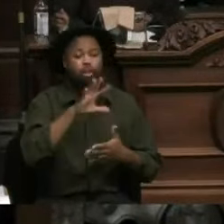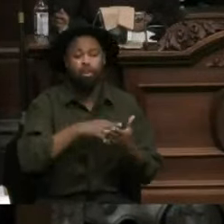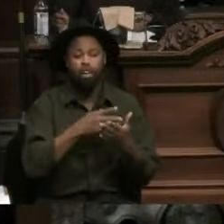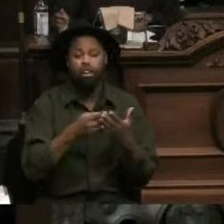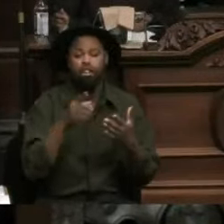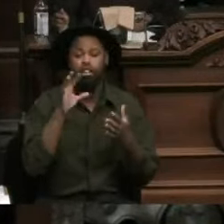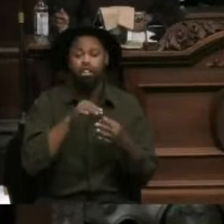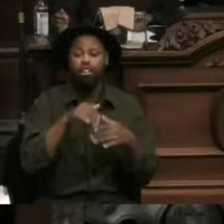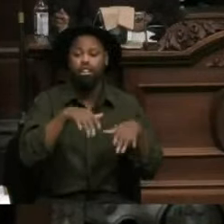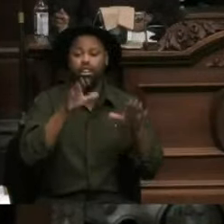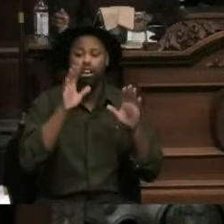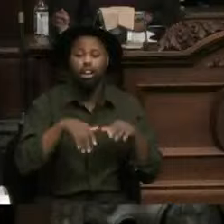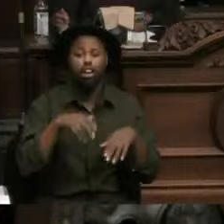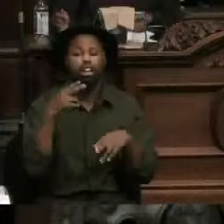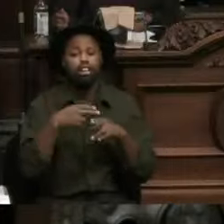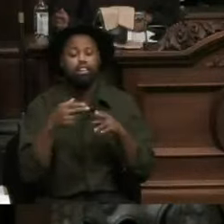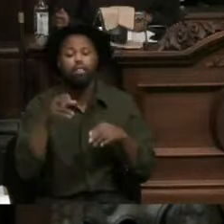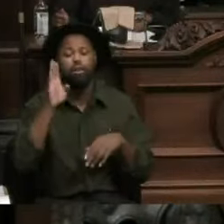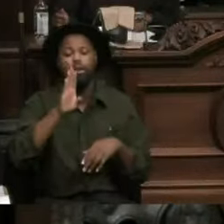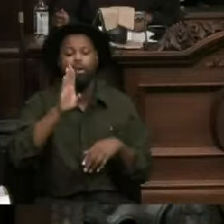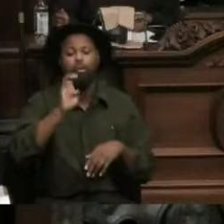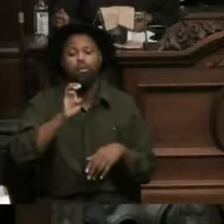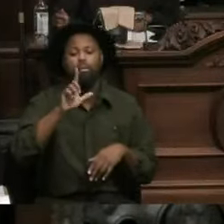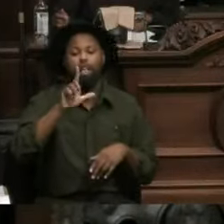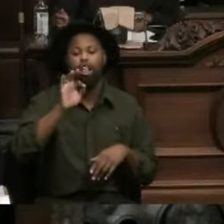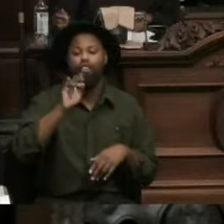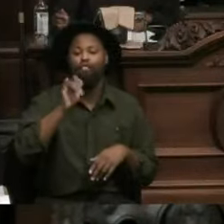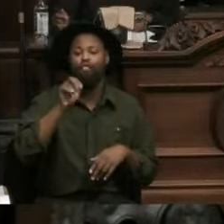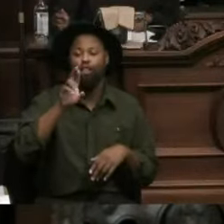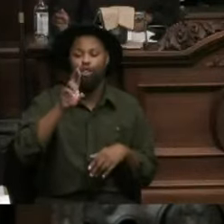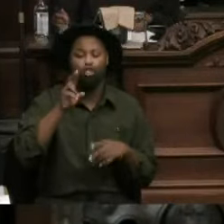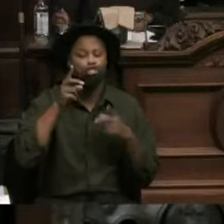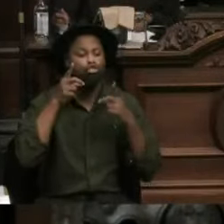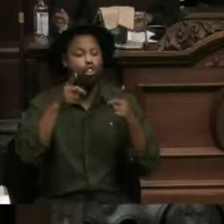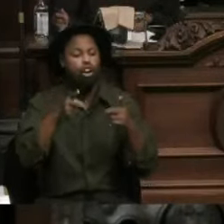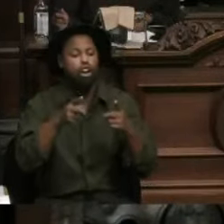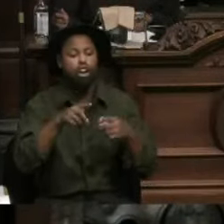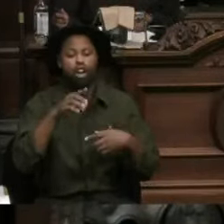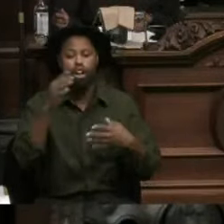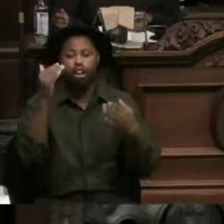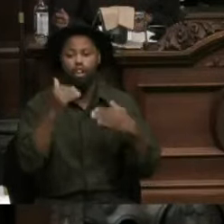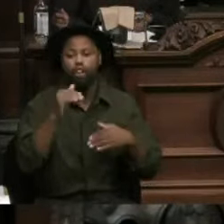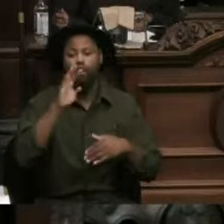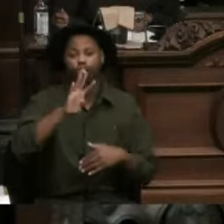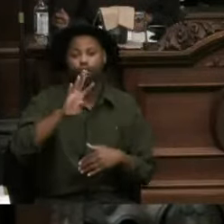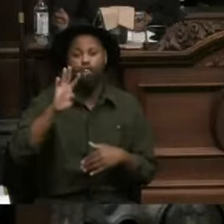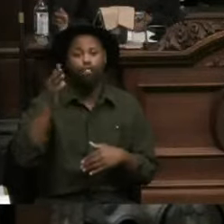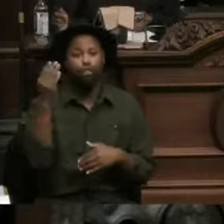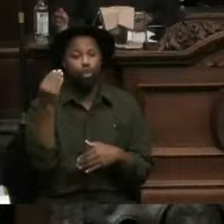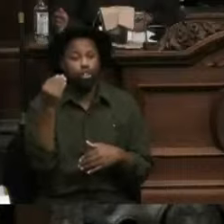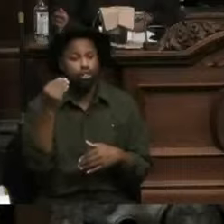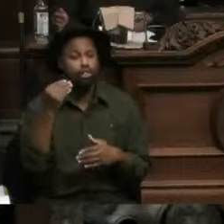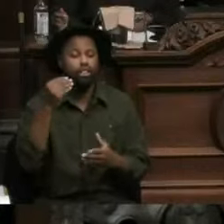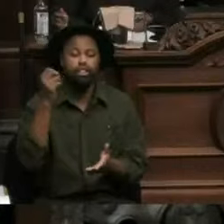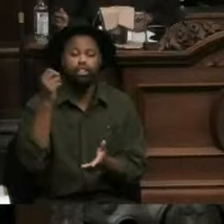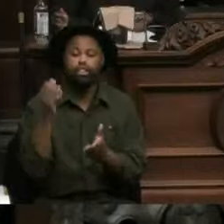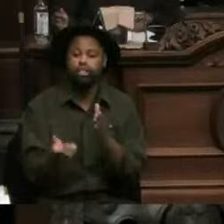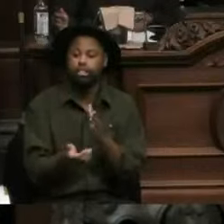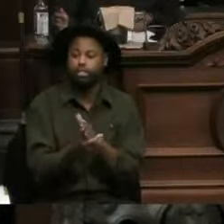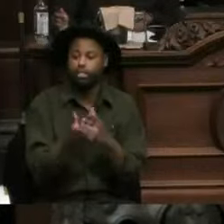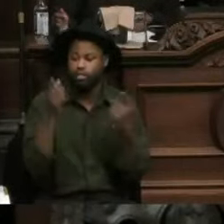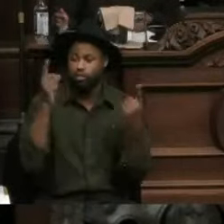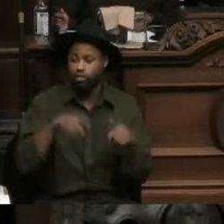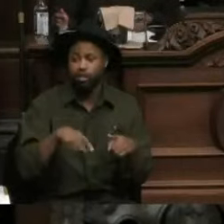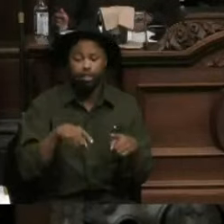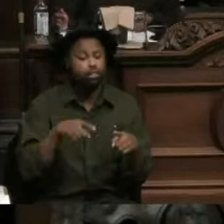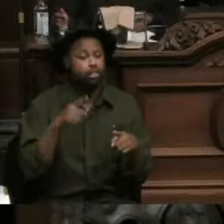and renaming portion of Balfour Drive. Introduction number 414, authorizing a mandatory agreement and the alteration payment